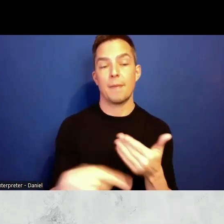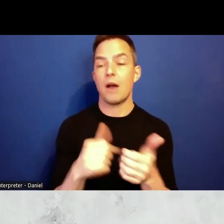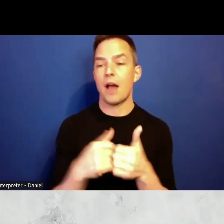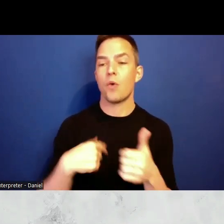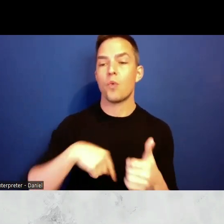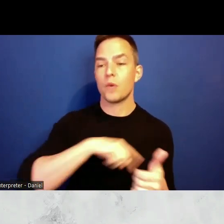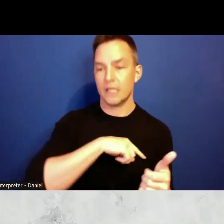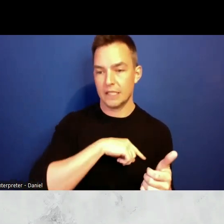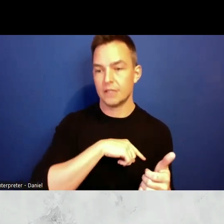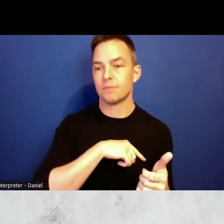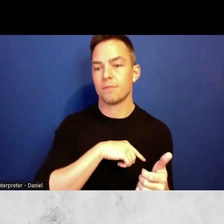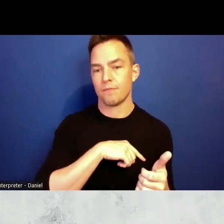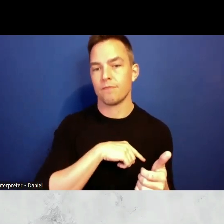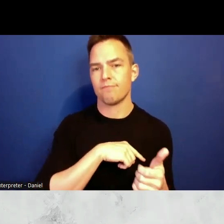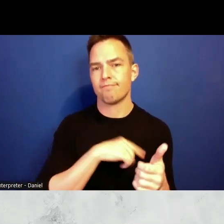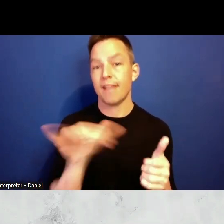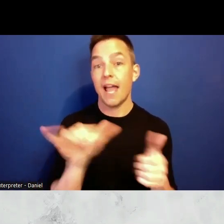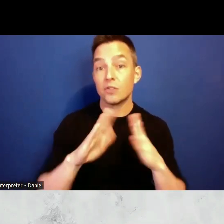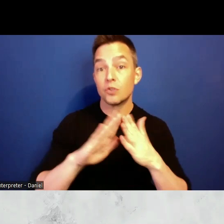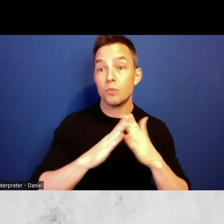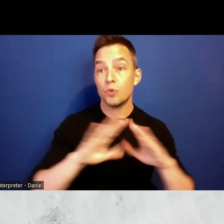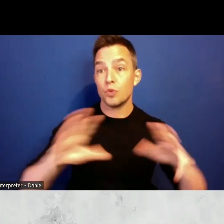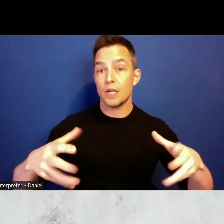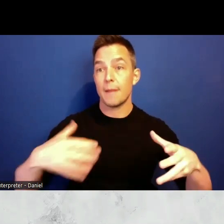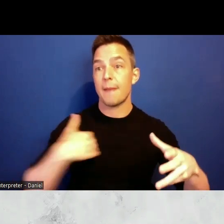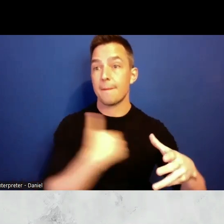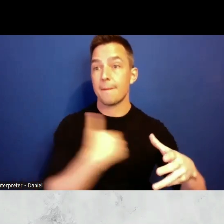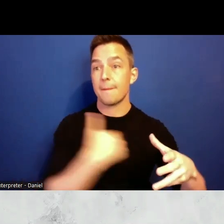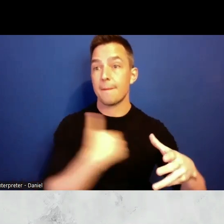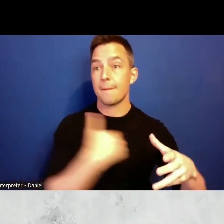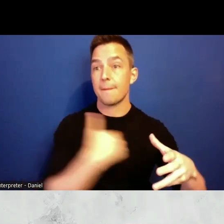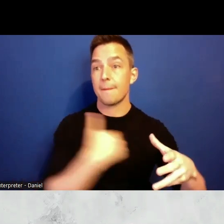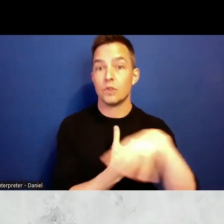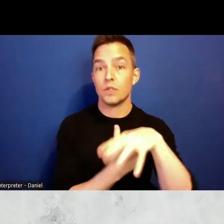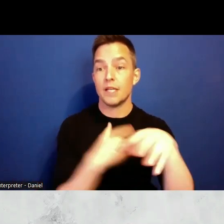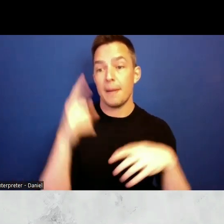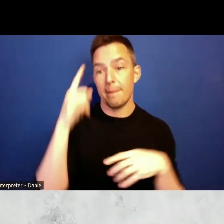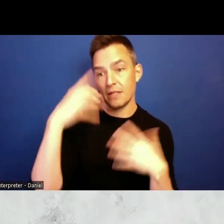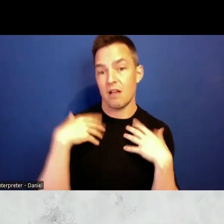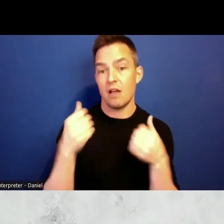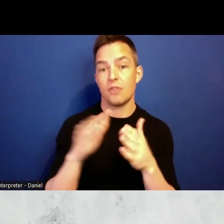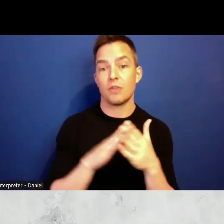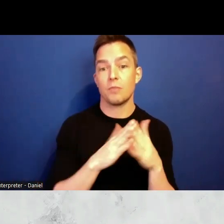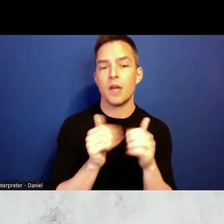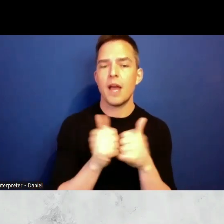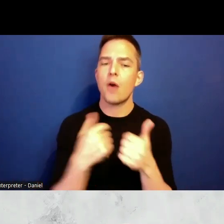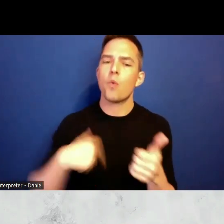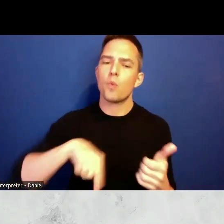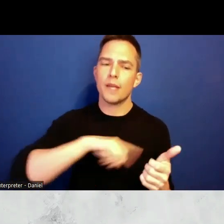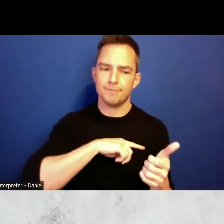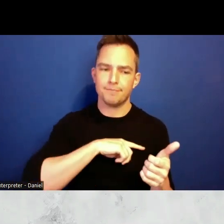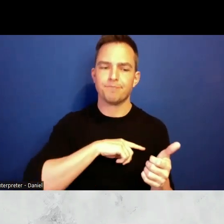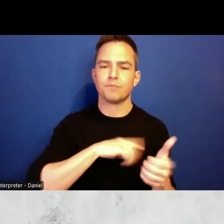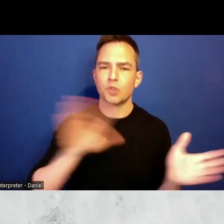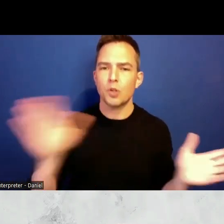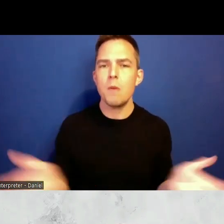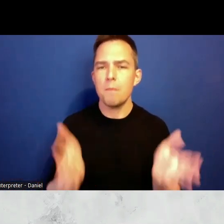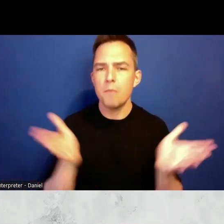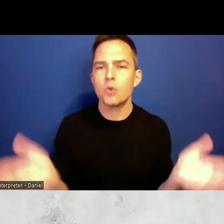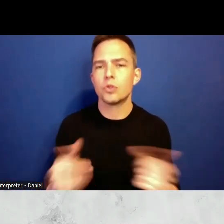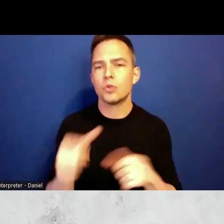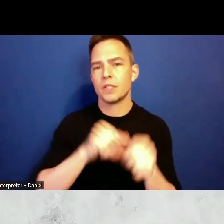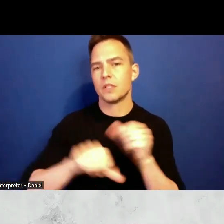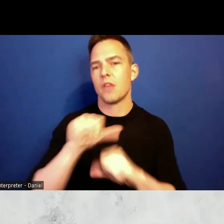are, as community members with the mental health community, how we are bolstering one